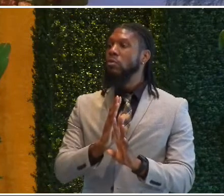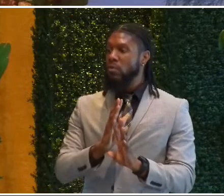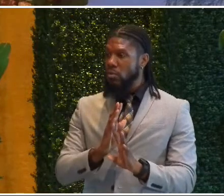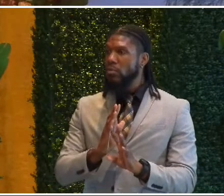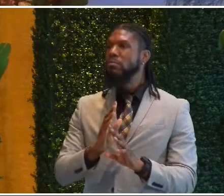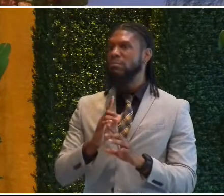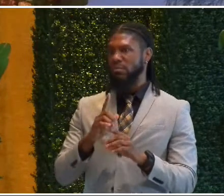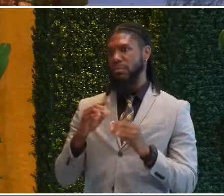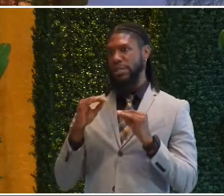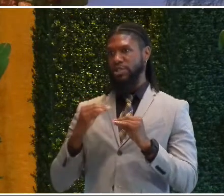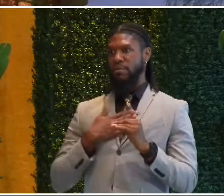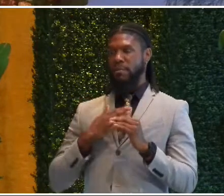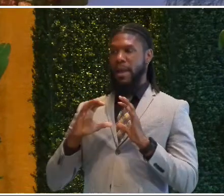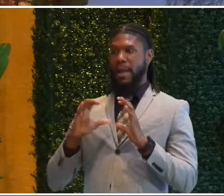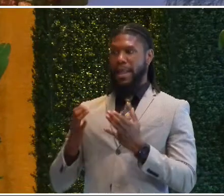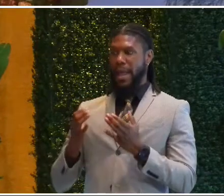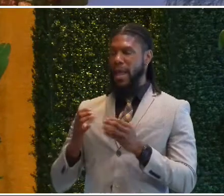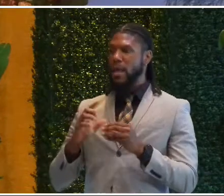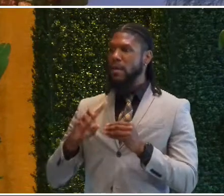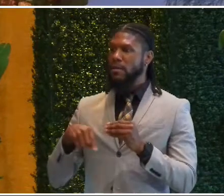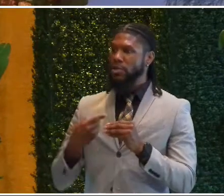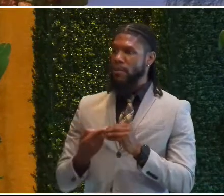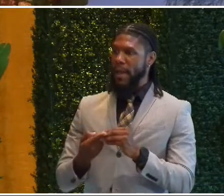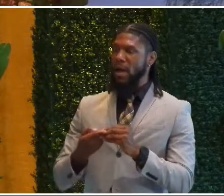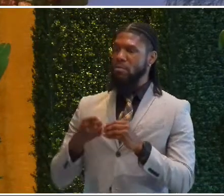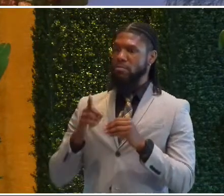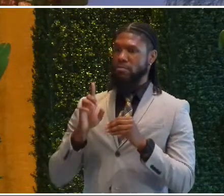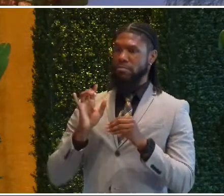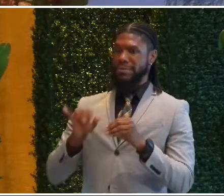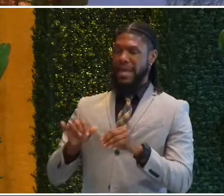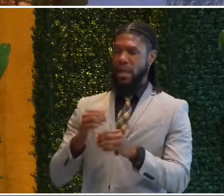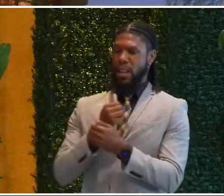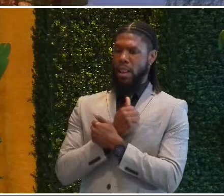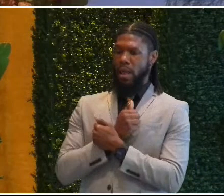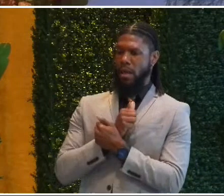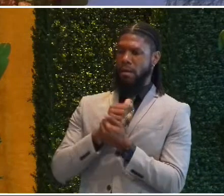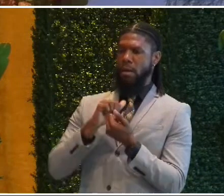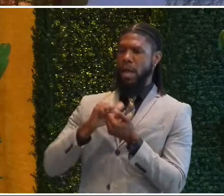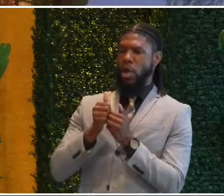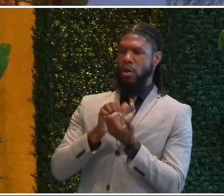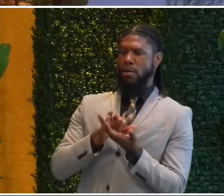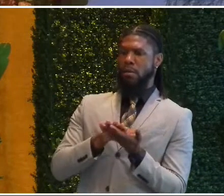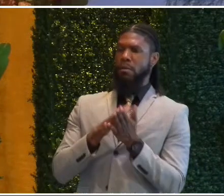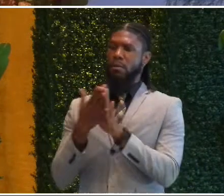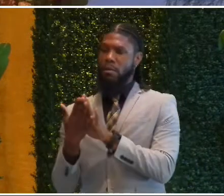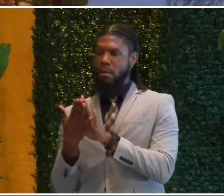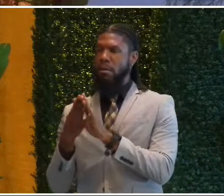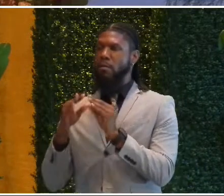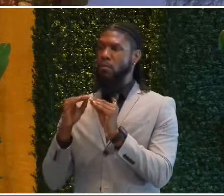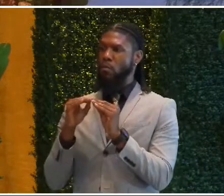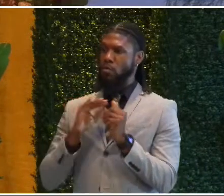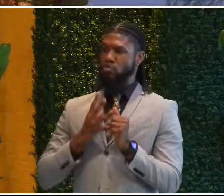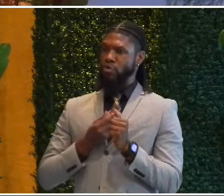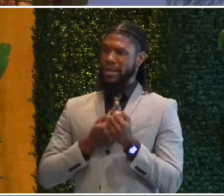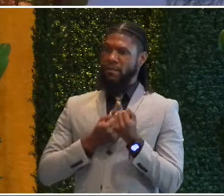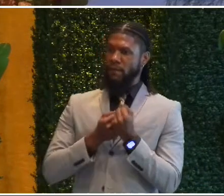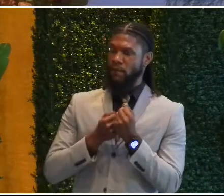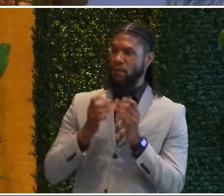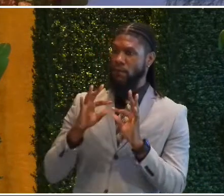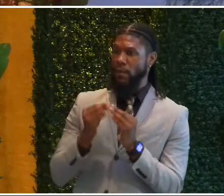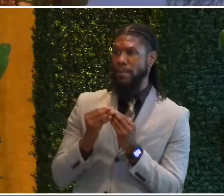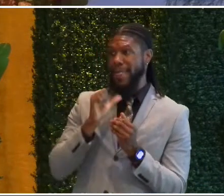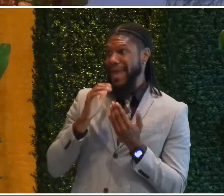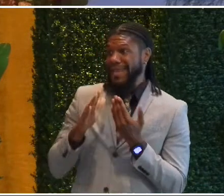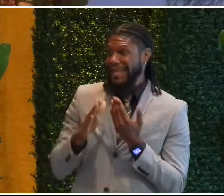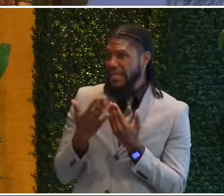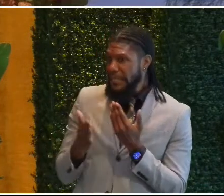of capacity to love and transform what it means to be a Black trans affirming family, and come into that in, you know, not in an easy way, but